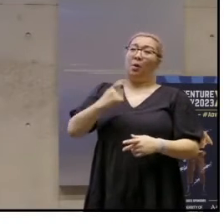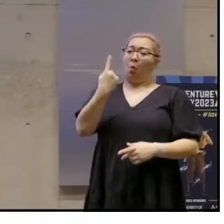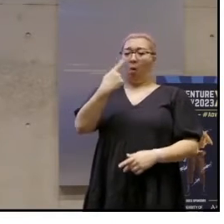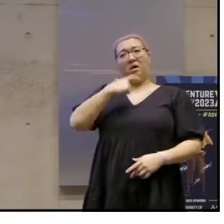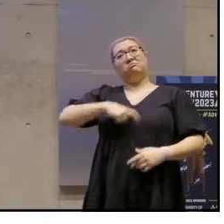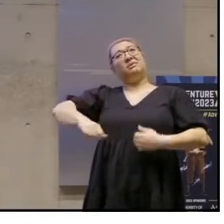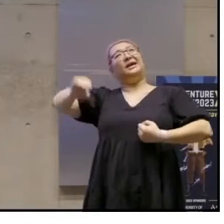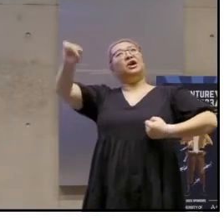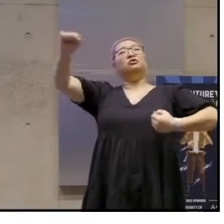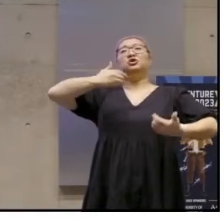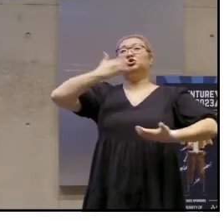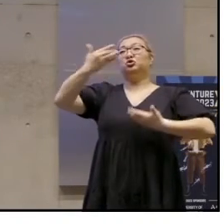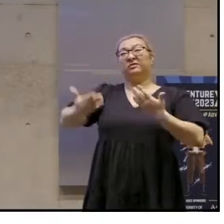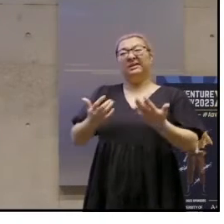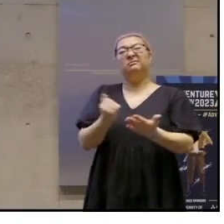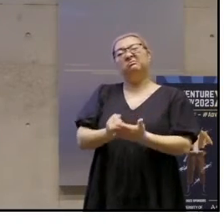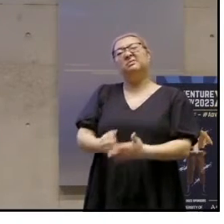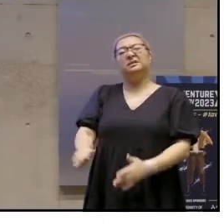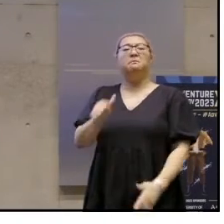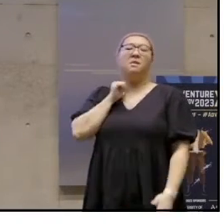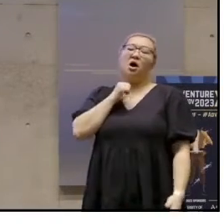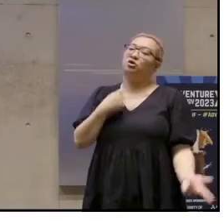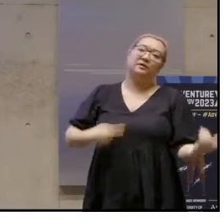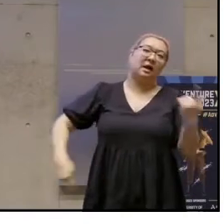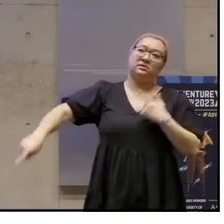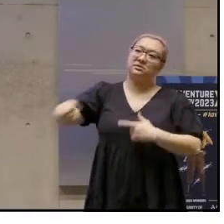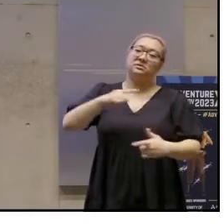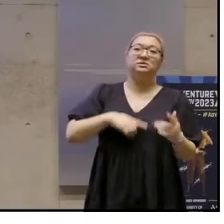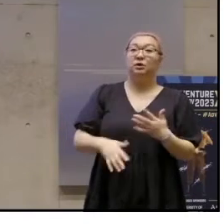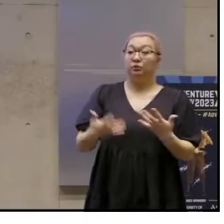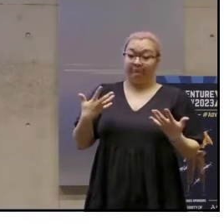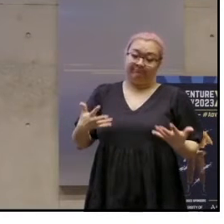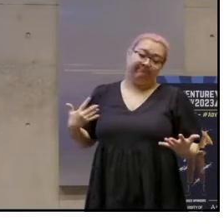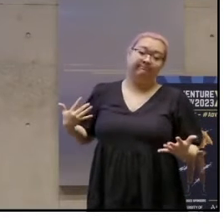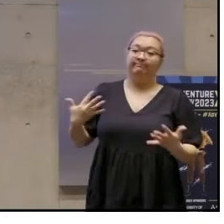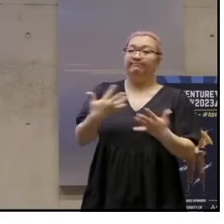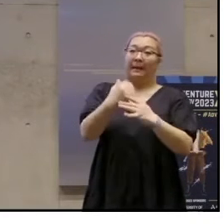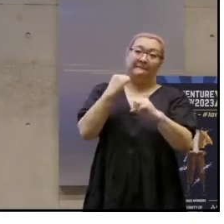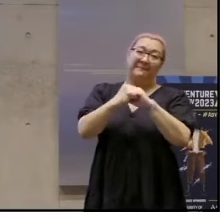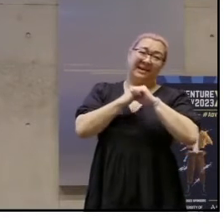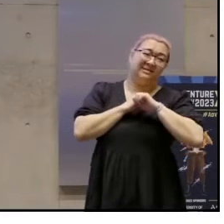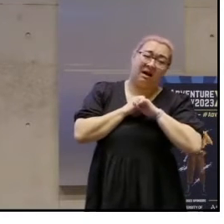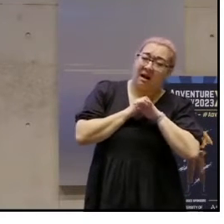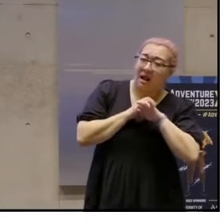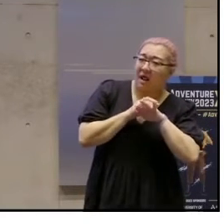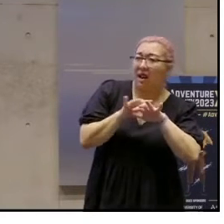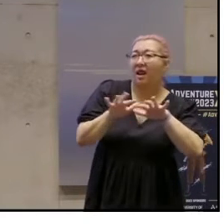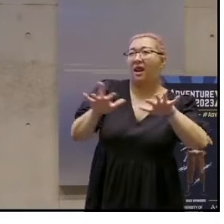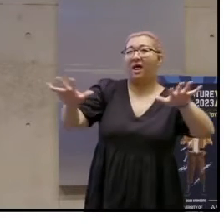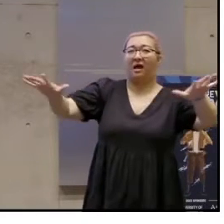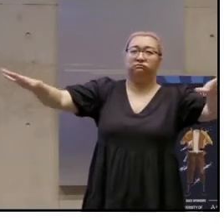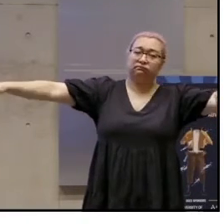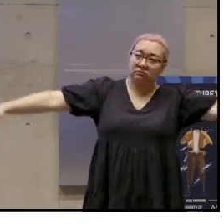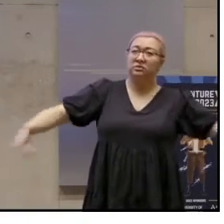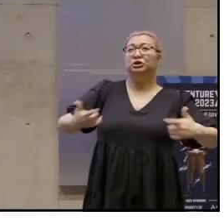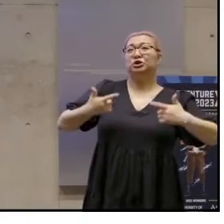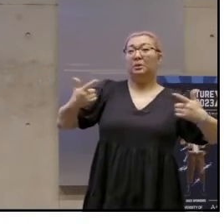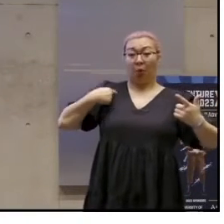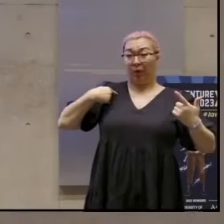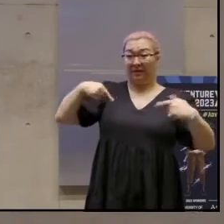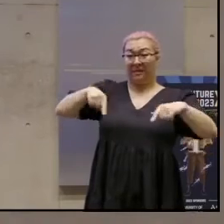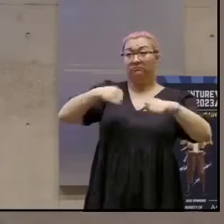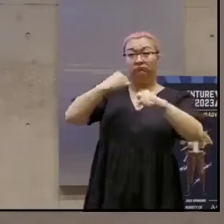is creating. We are now in a phase where media is so prevalent and so many stories, and we've been here for almost 100